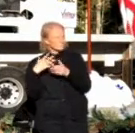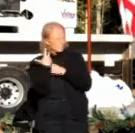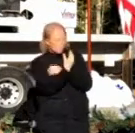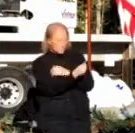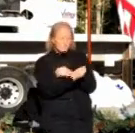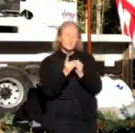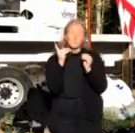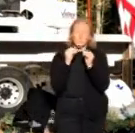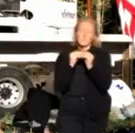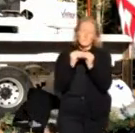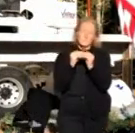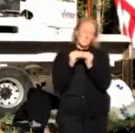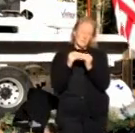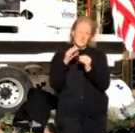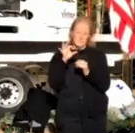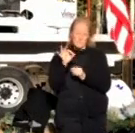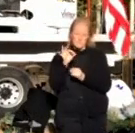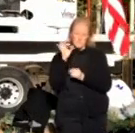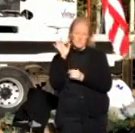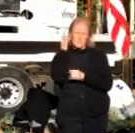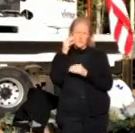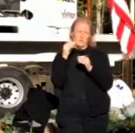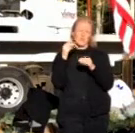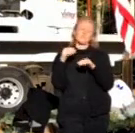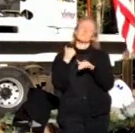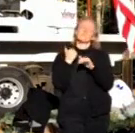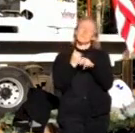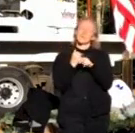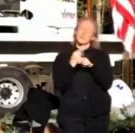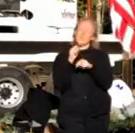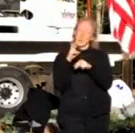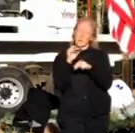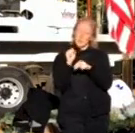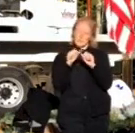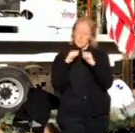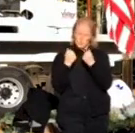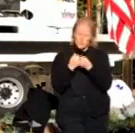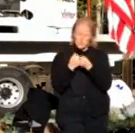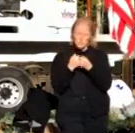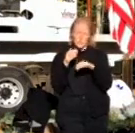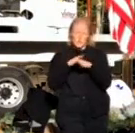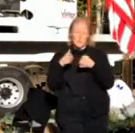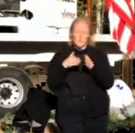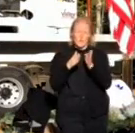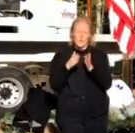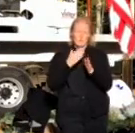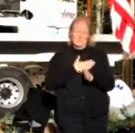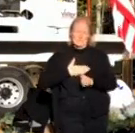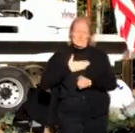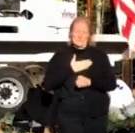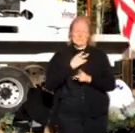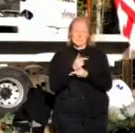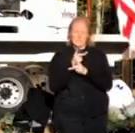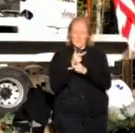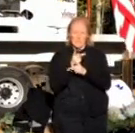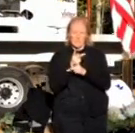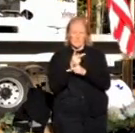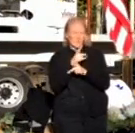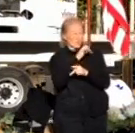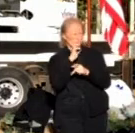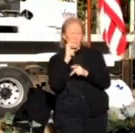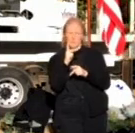one more special plug from our friends at the Federal Motor Carrier Safety Administration, that when you're on the road this season, be sure to drive carefully around trucks, especially this one that has such